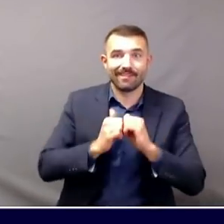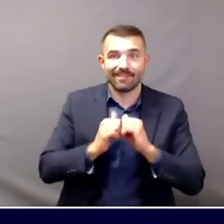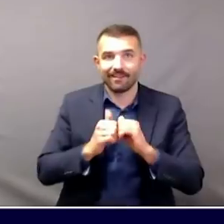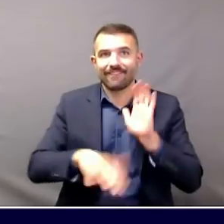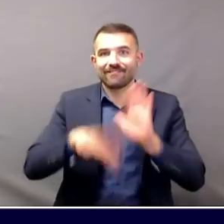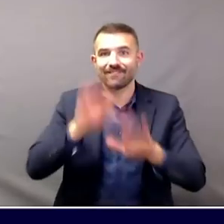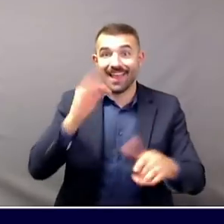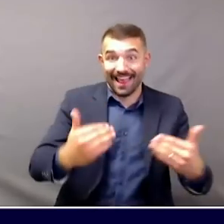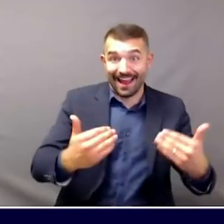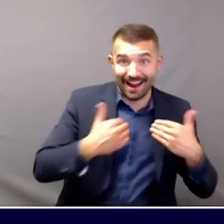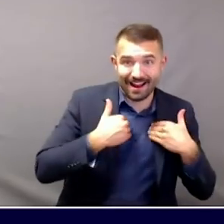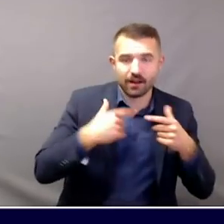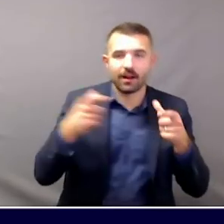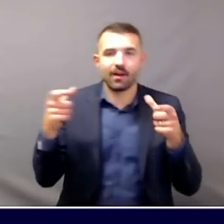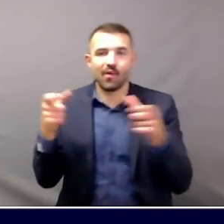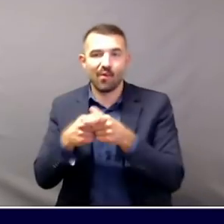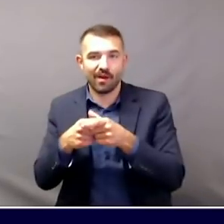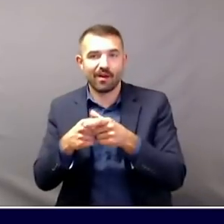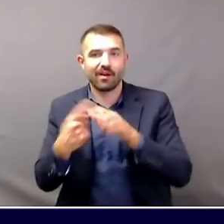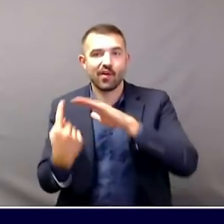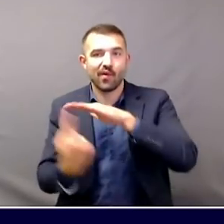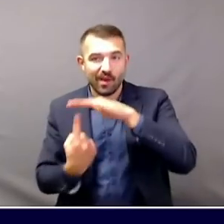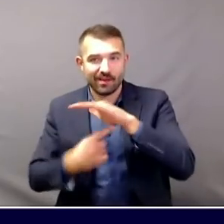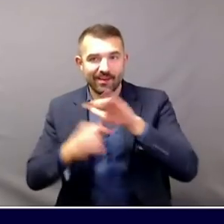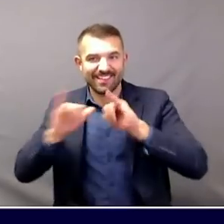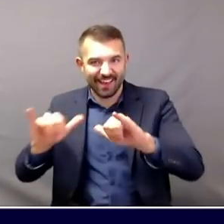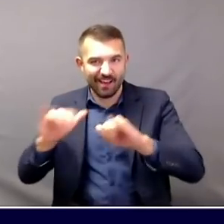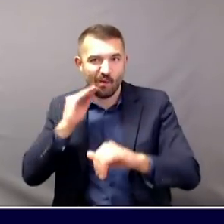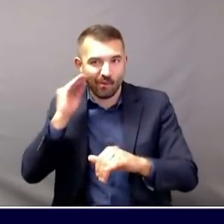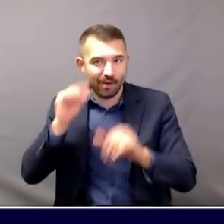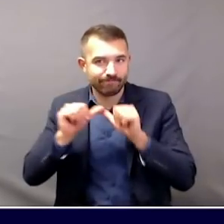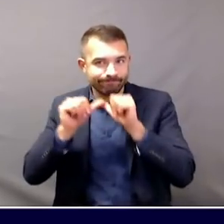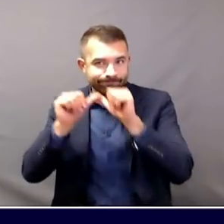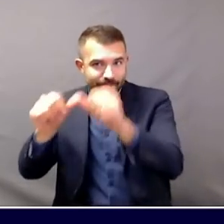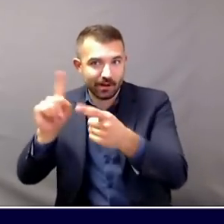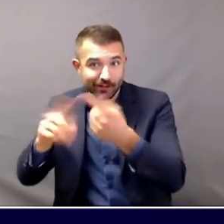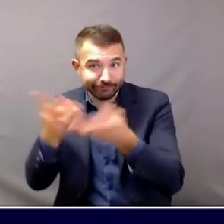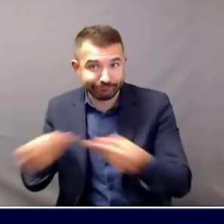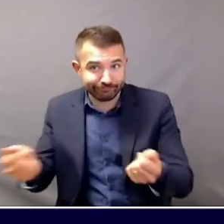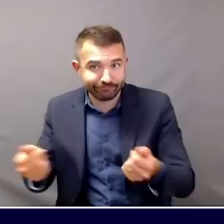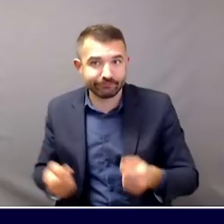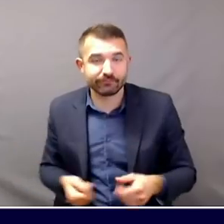So we welcome additional opening of sites for testing in the state of Maine.